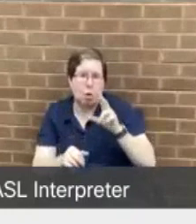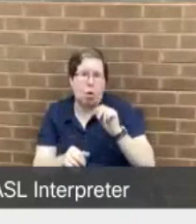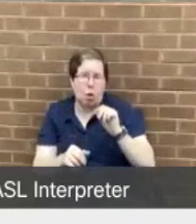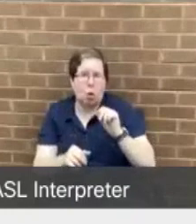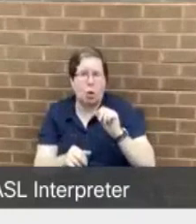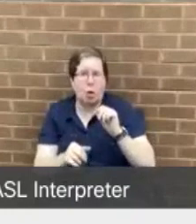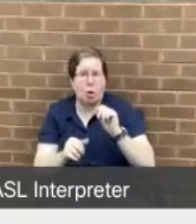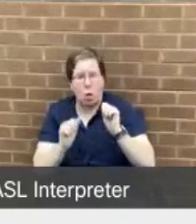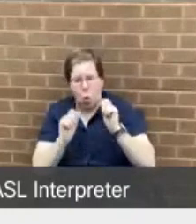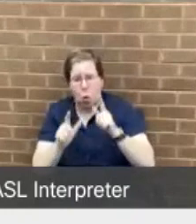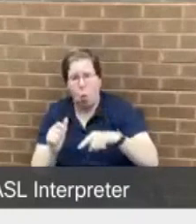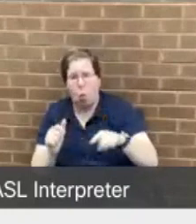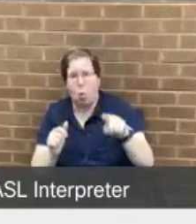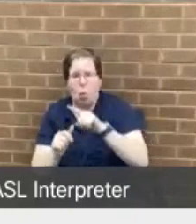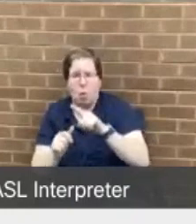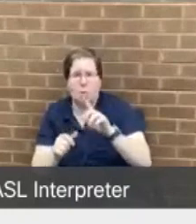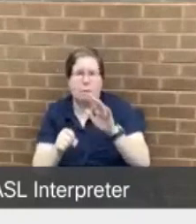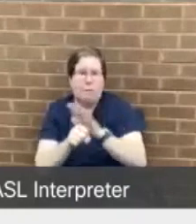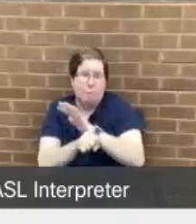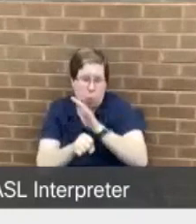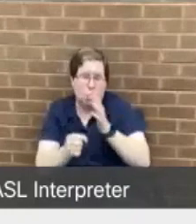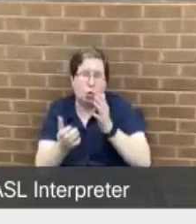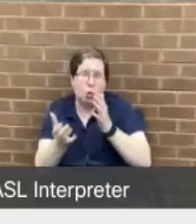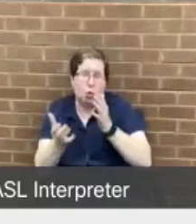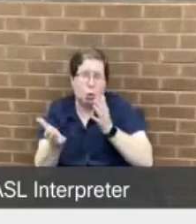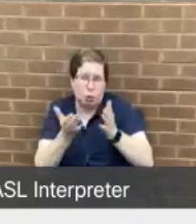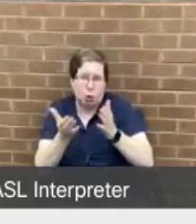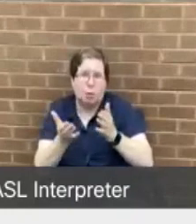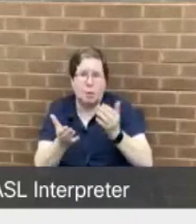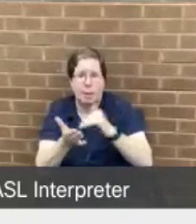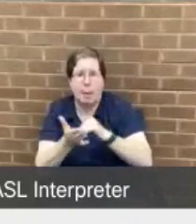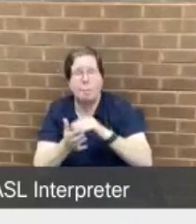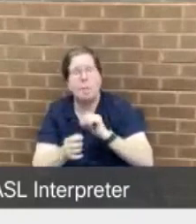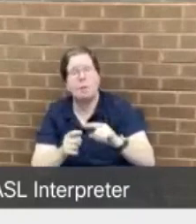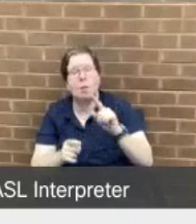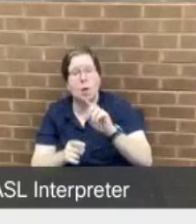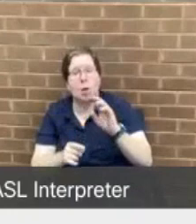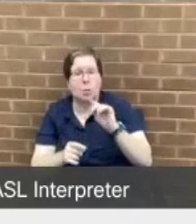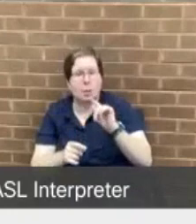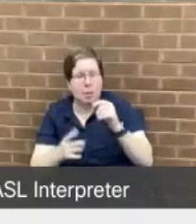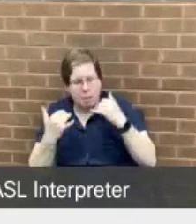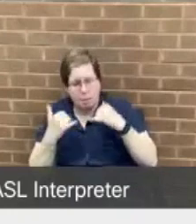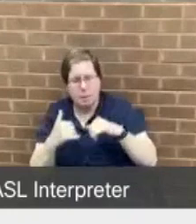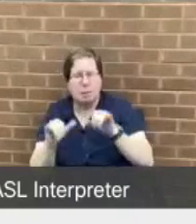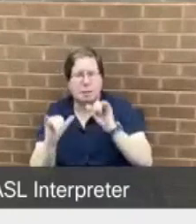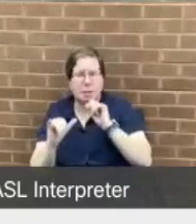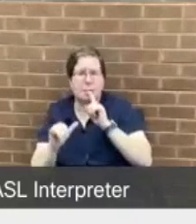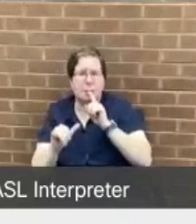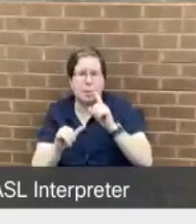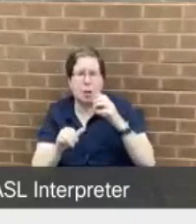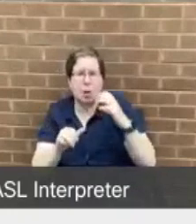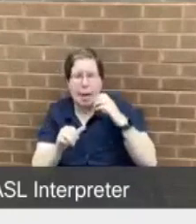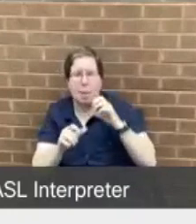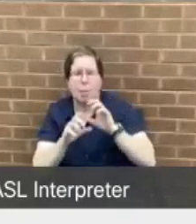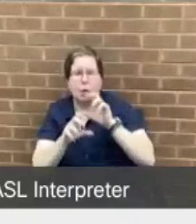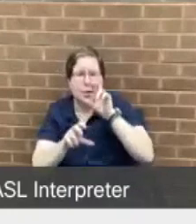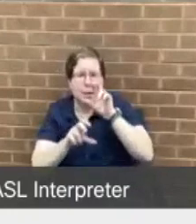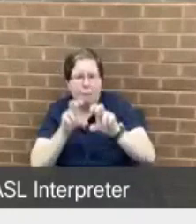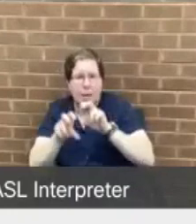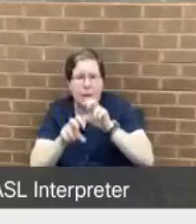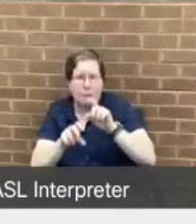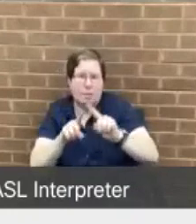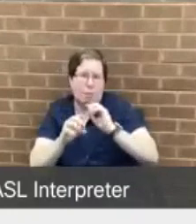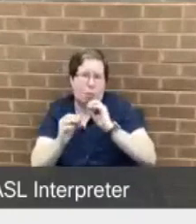have resumed full scheduled service. MTA continues to make significant capital investments in state of good repair projects